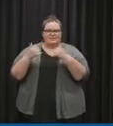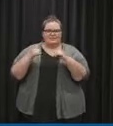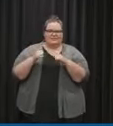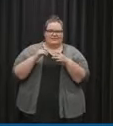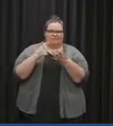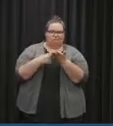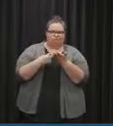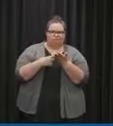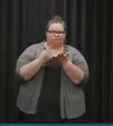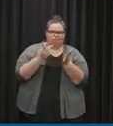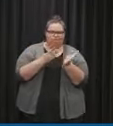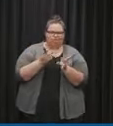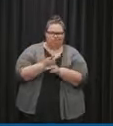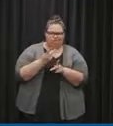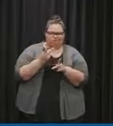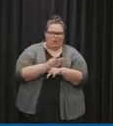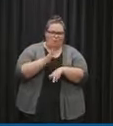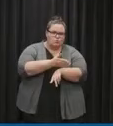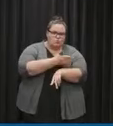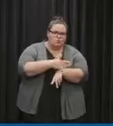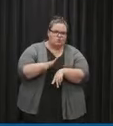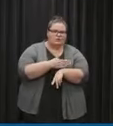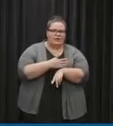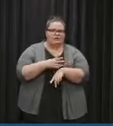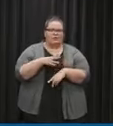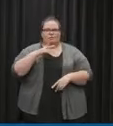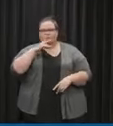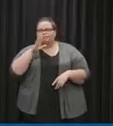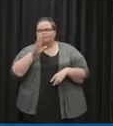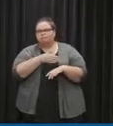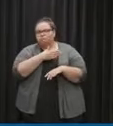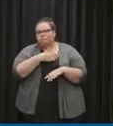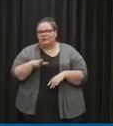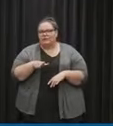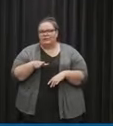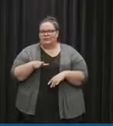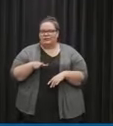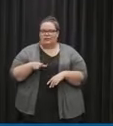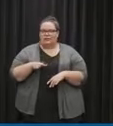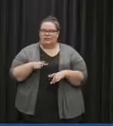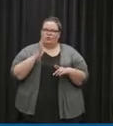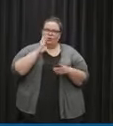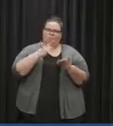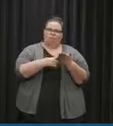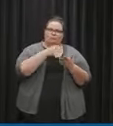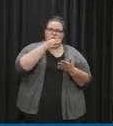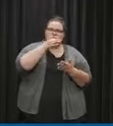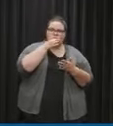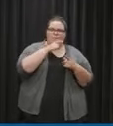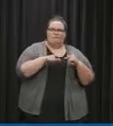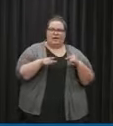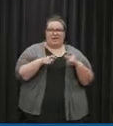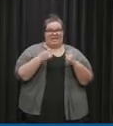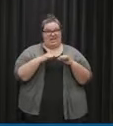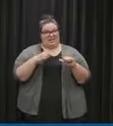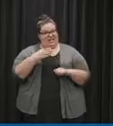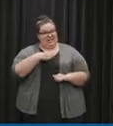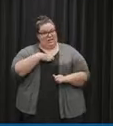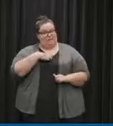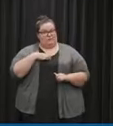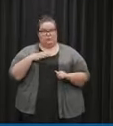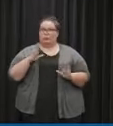and choirs, but are there any other clubs that you feel too risky to go ahead? And when will you get a determination on